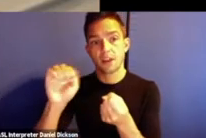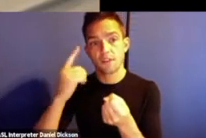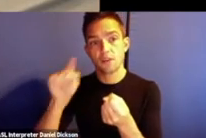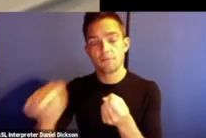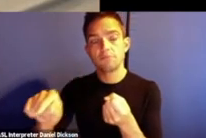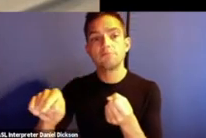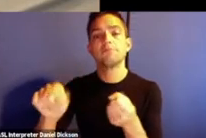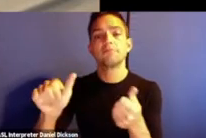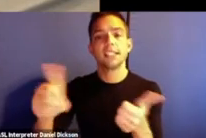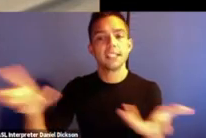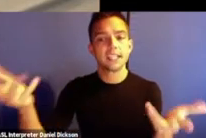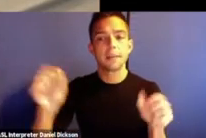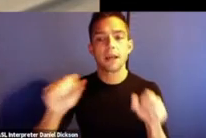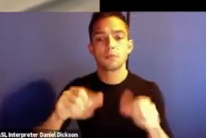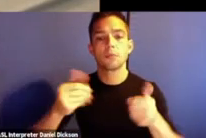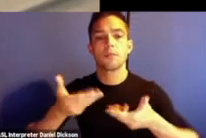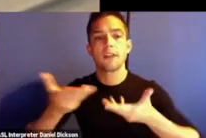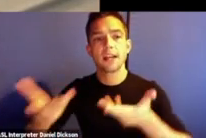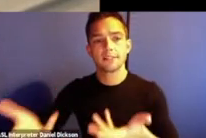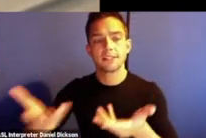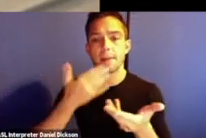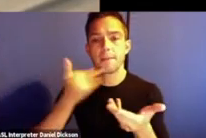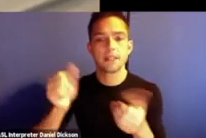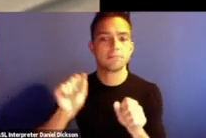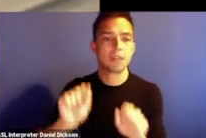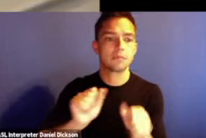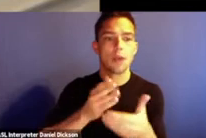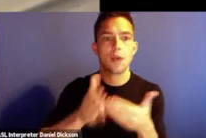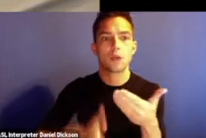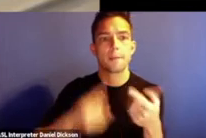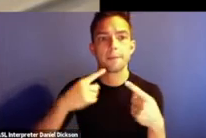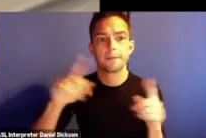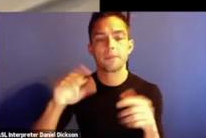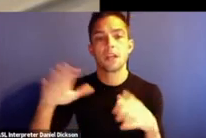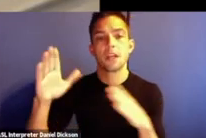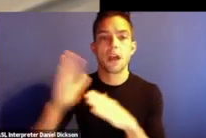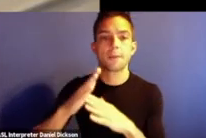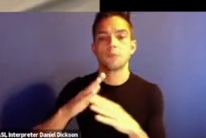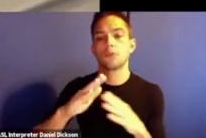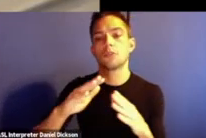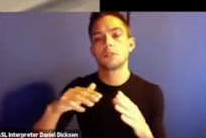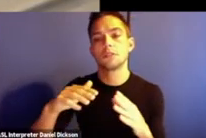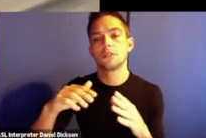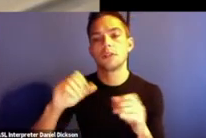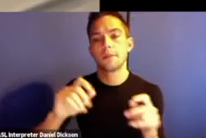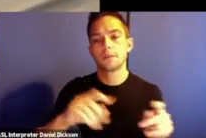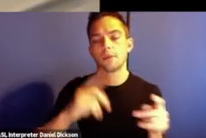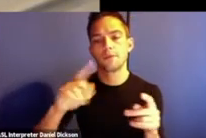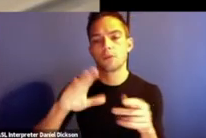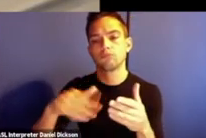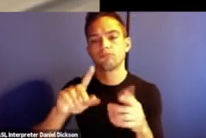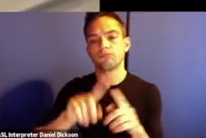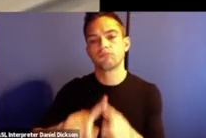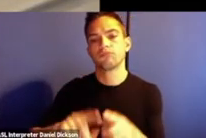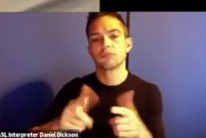him and doing anything possible to give him the best outcome and an optimal opportunity for all that life has